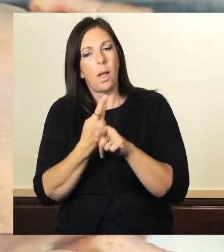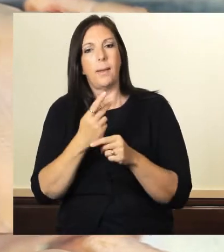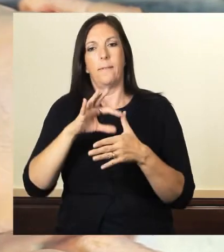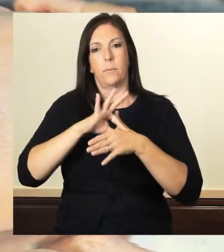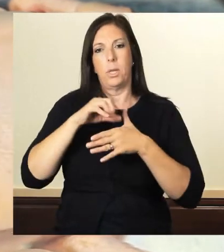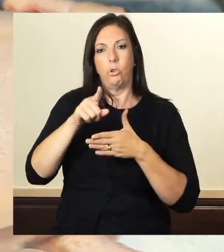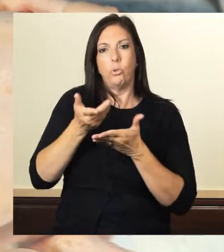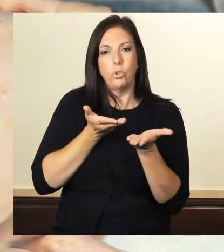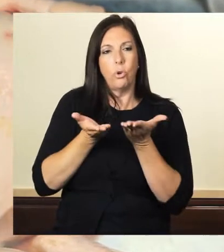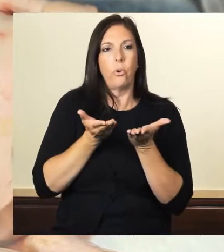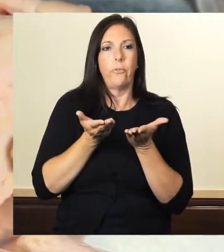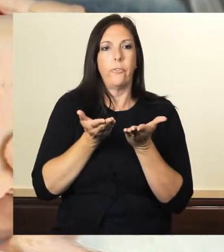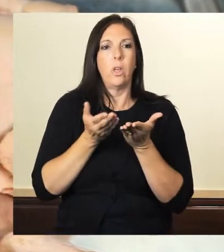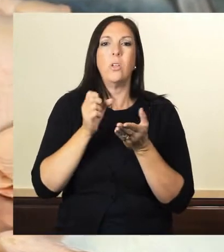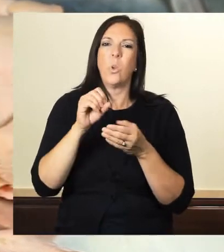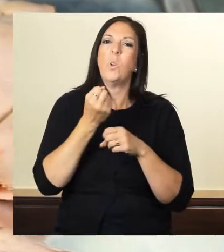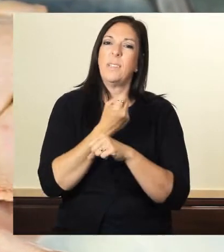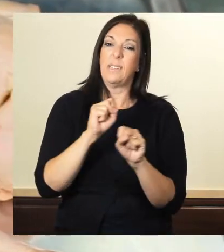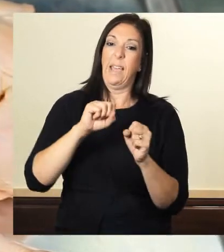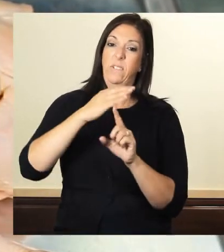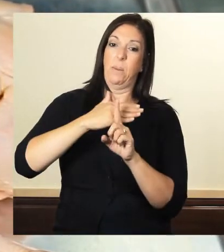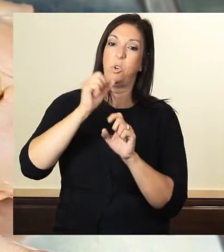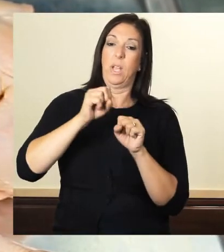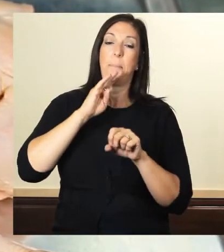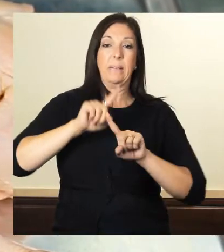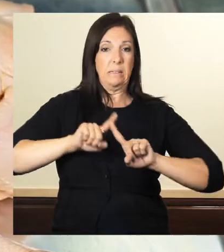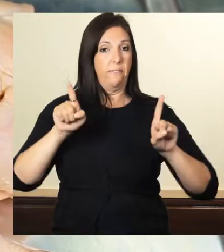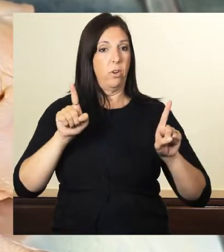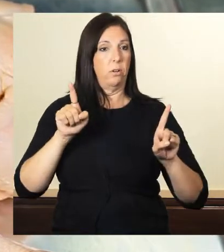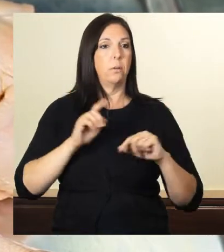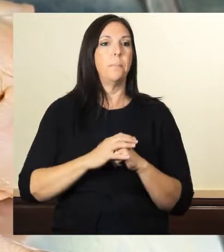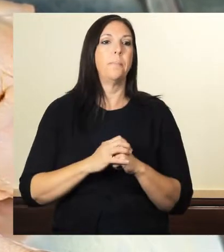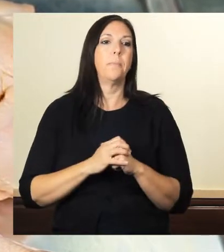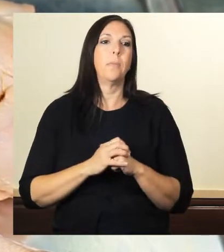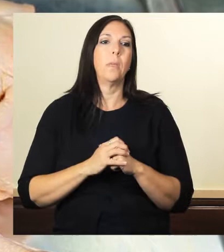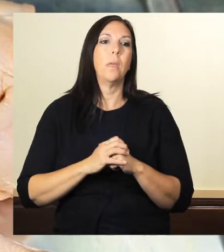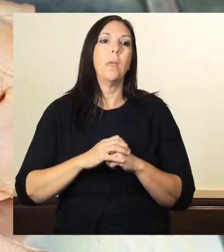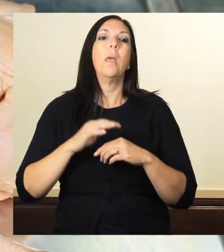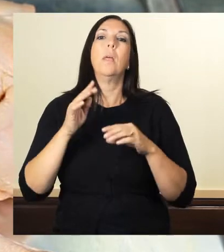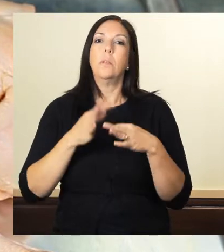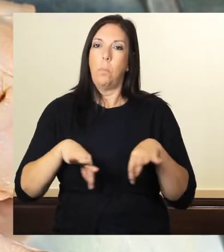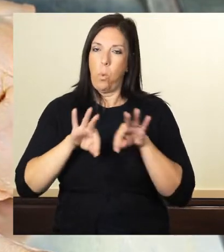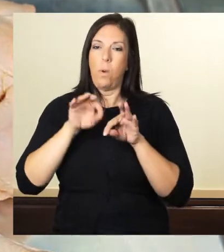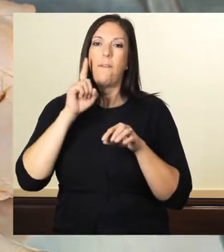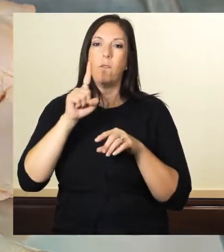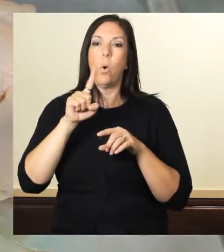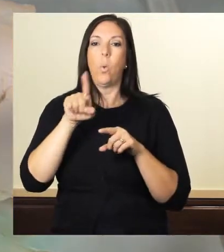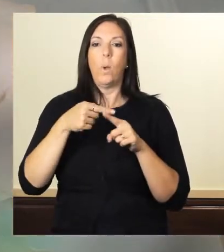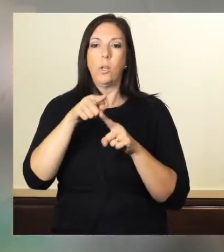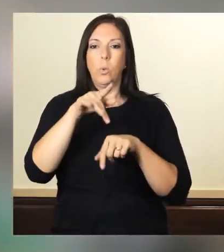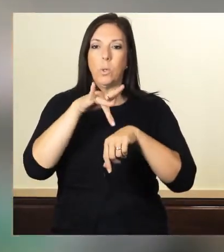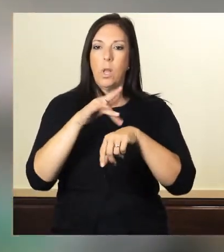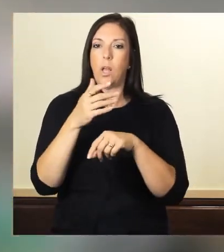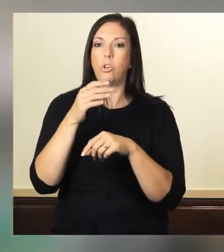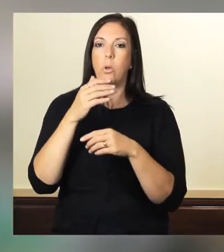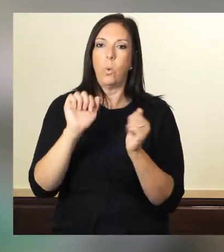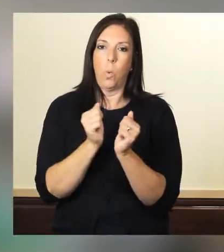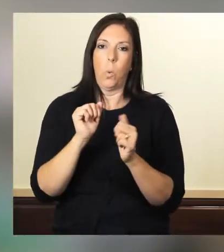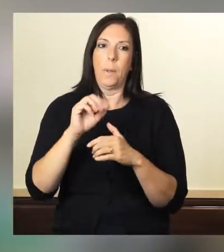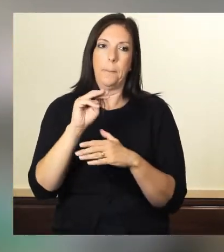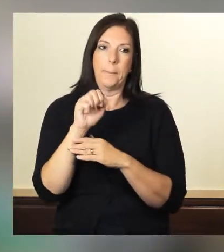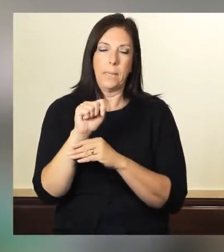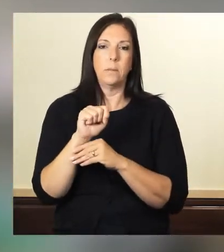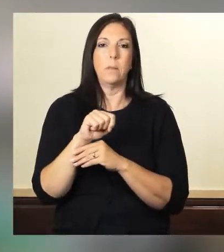vary. Temperature control is also vital when it comes to handling cold foods. When practicing cold